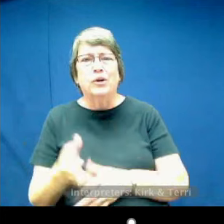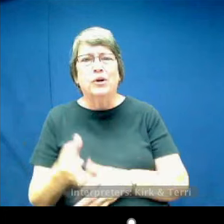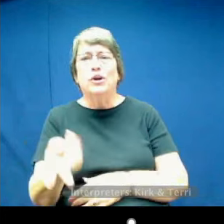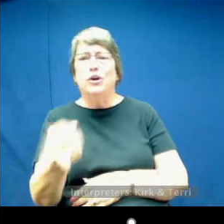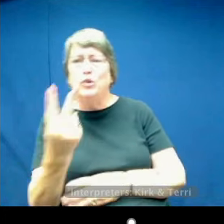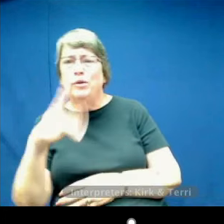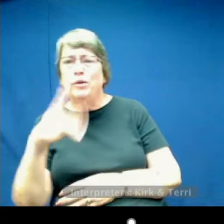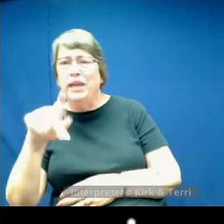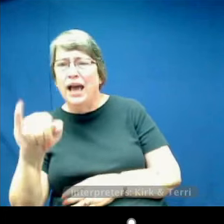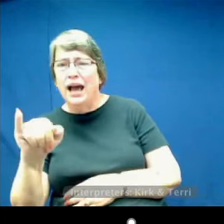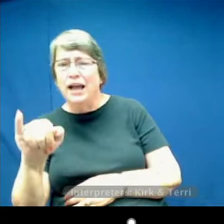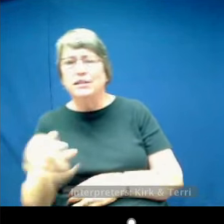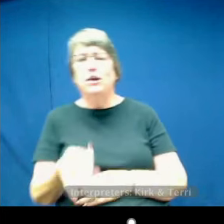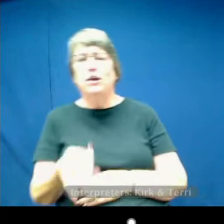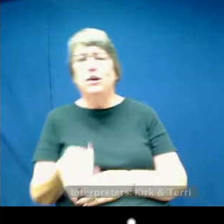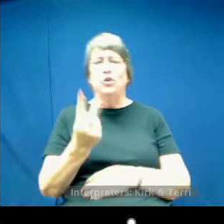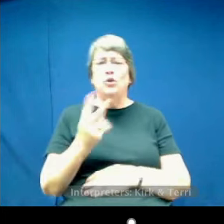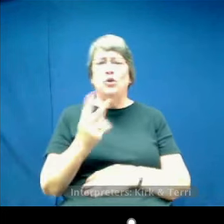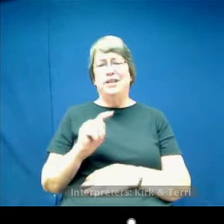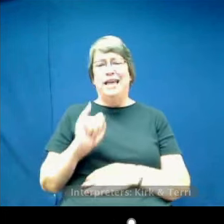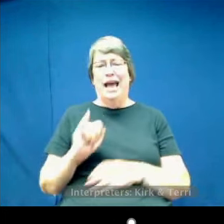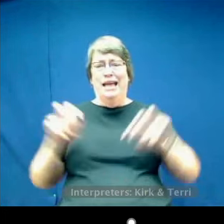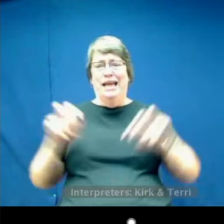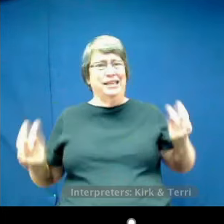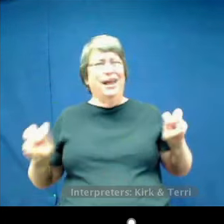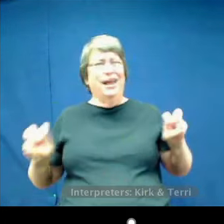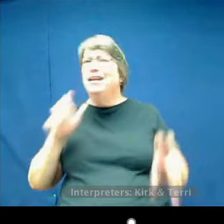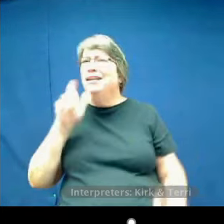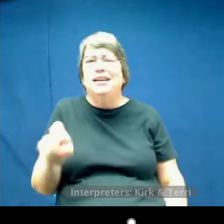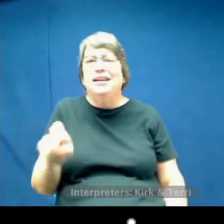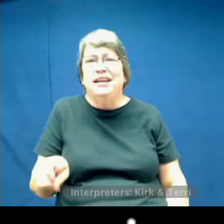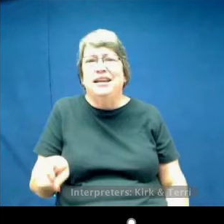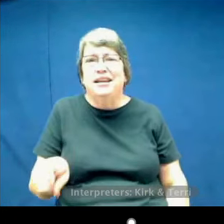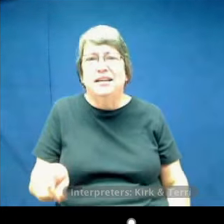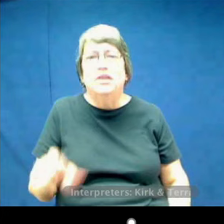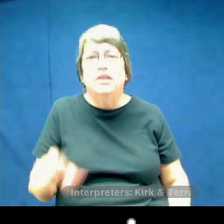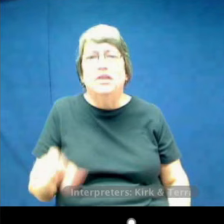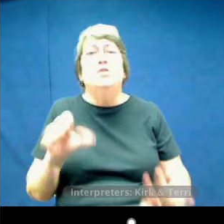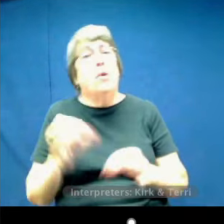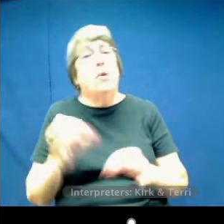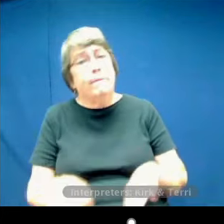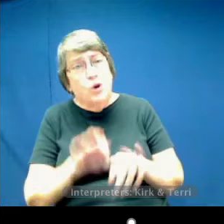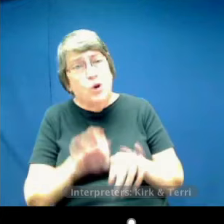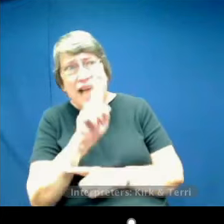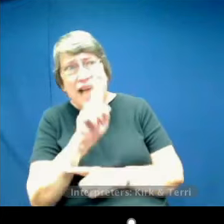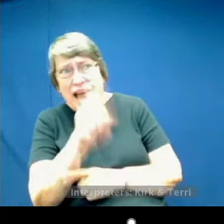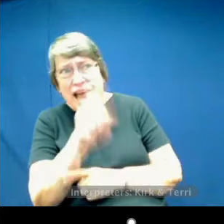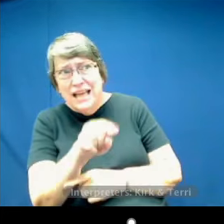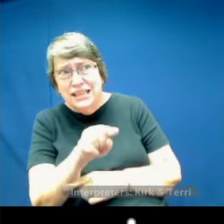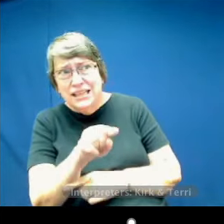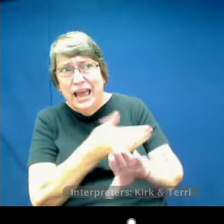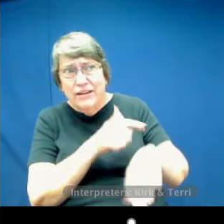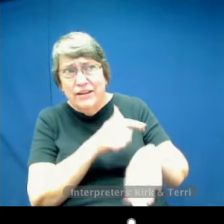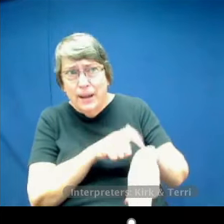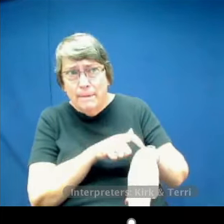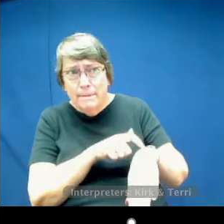that's part of your obligation then, is to gather that information so you can intelligently and efficiently help the